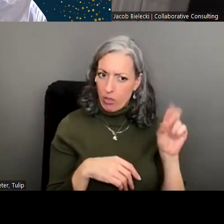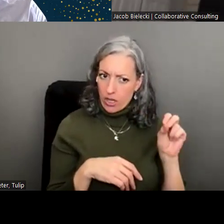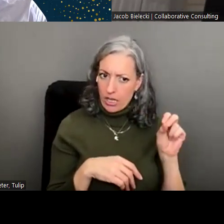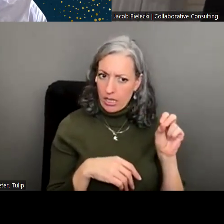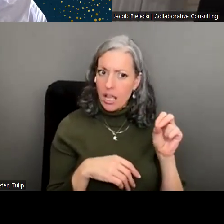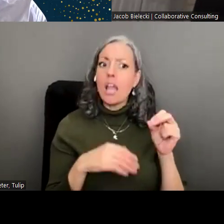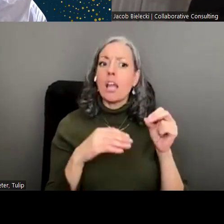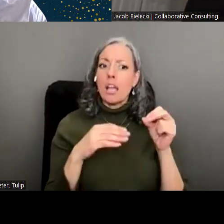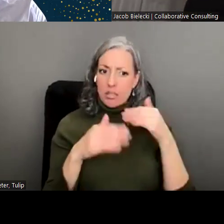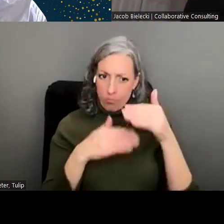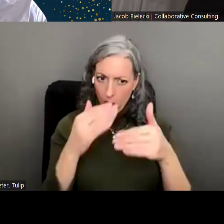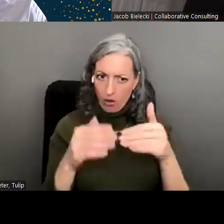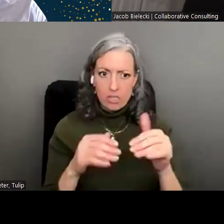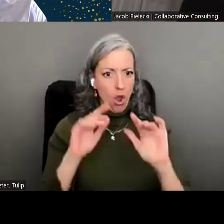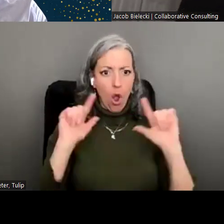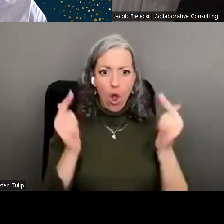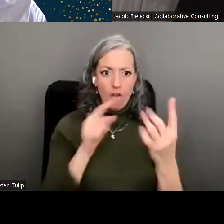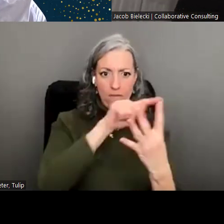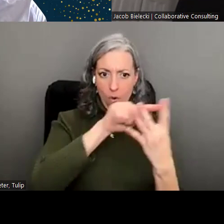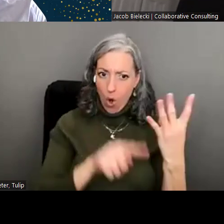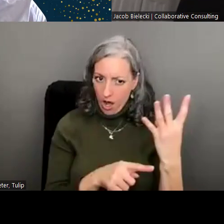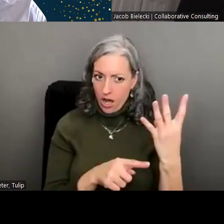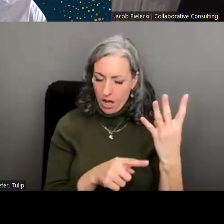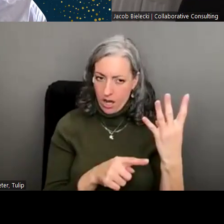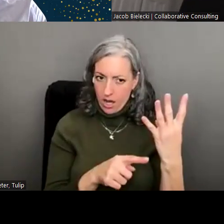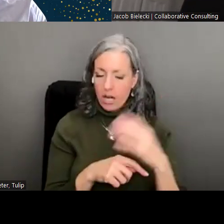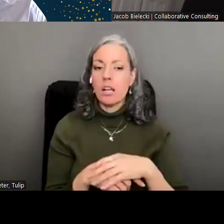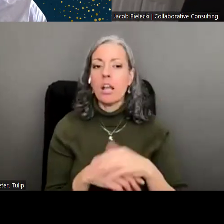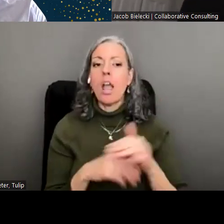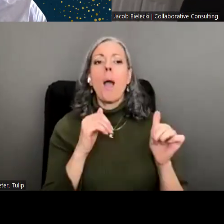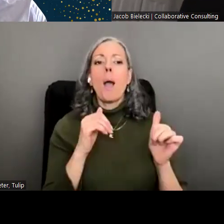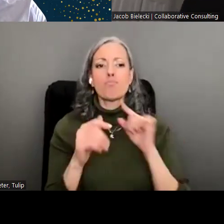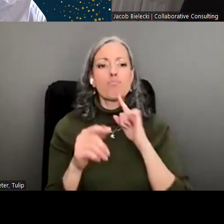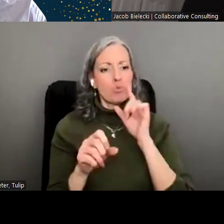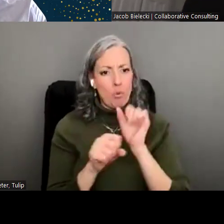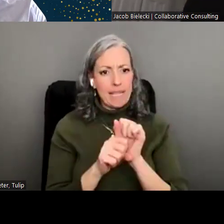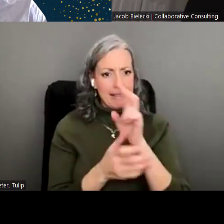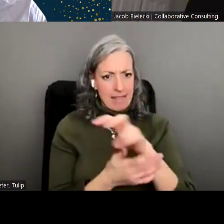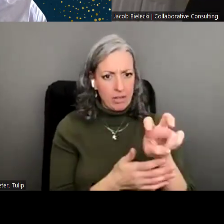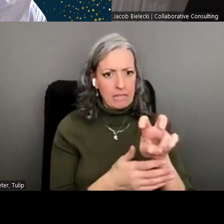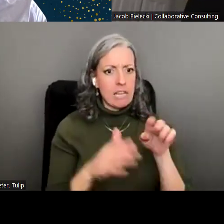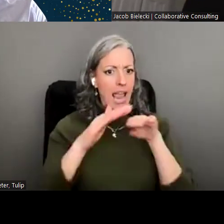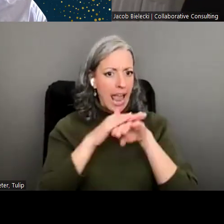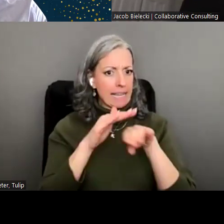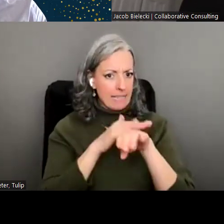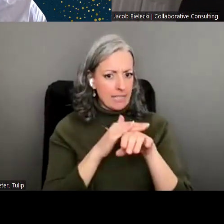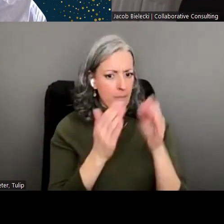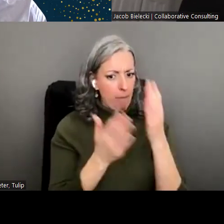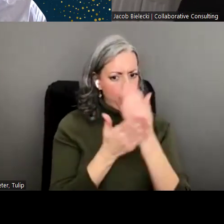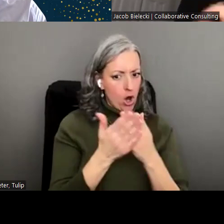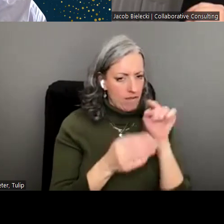progress on all 4 fronts. Most certainly on the navigation and access piece of